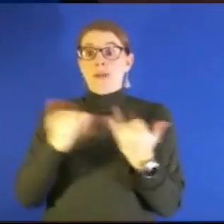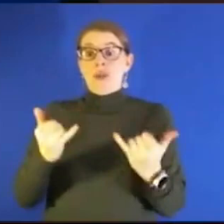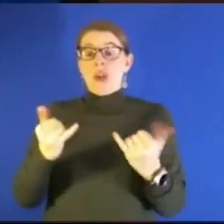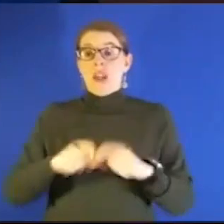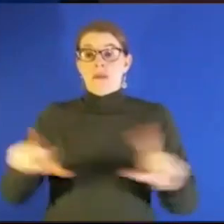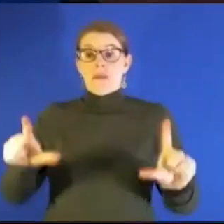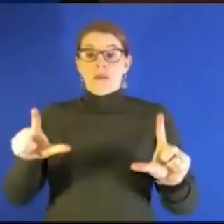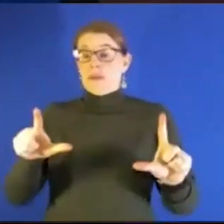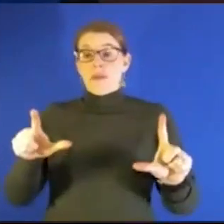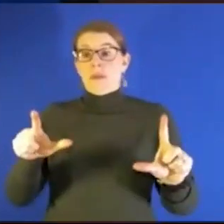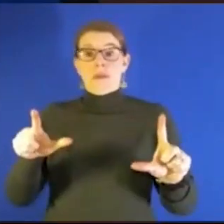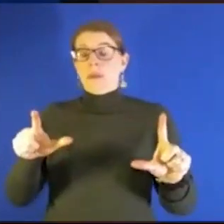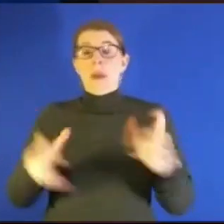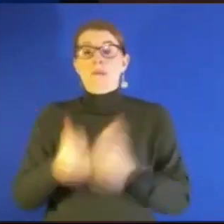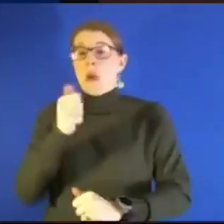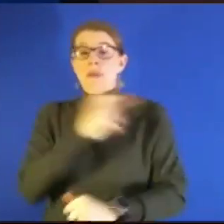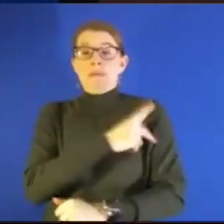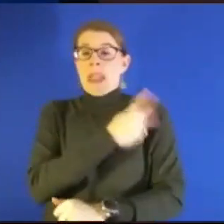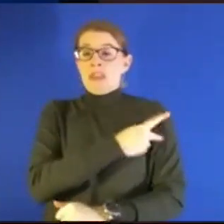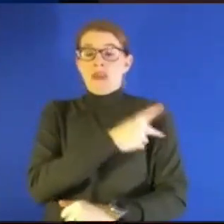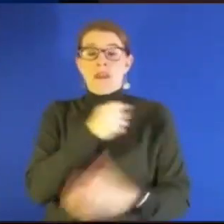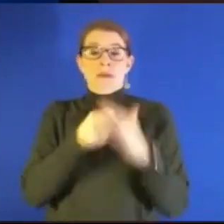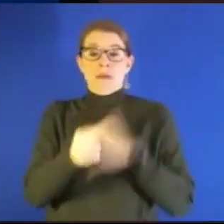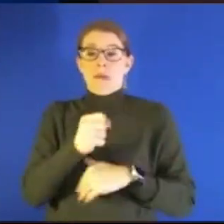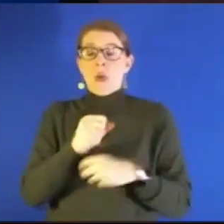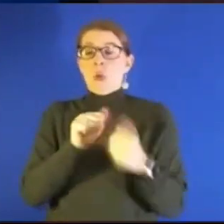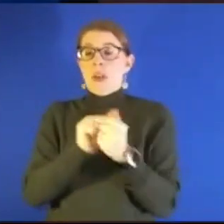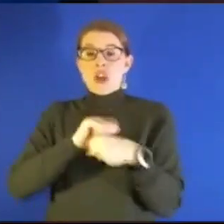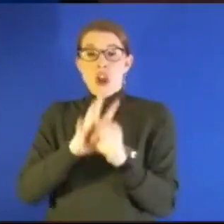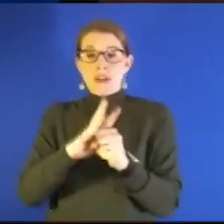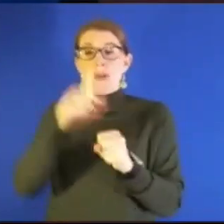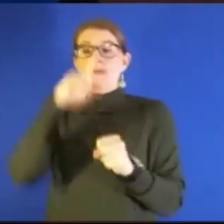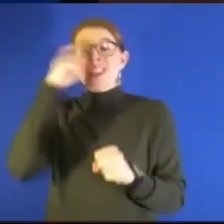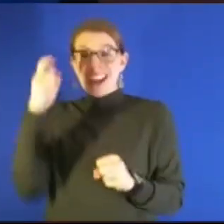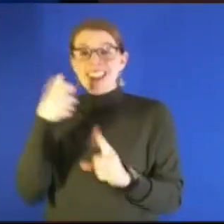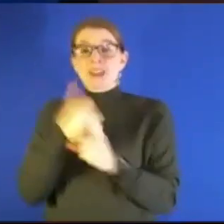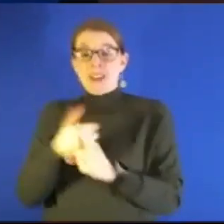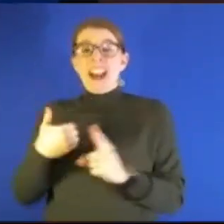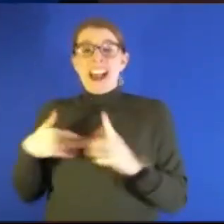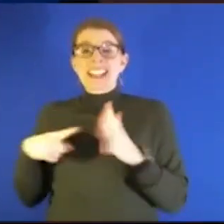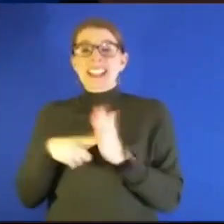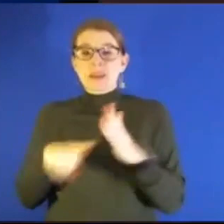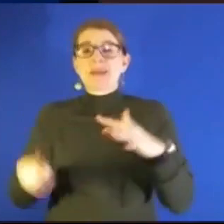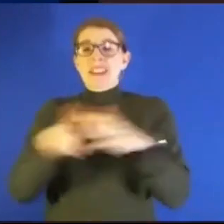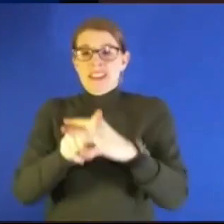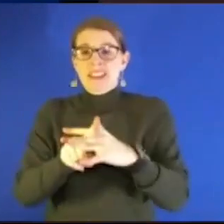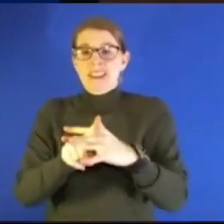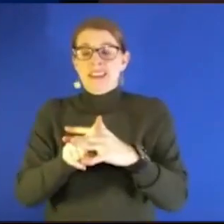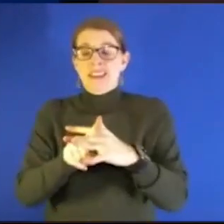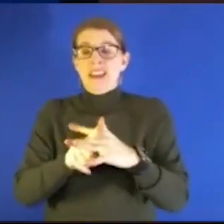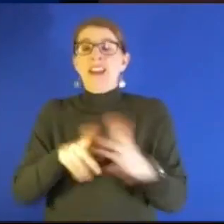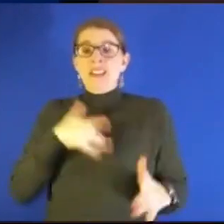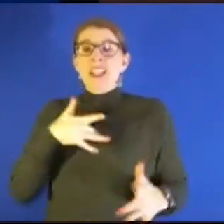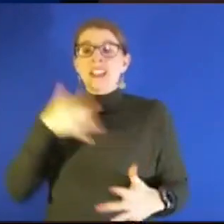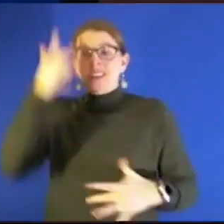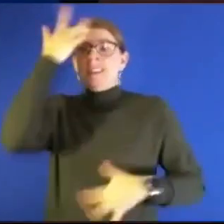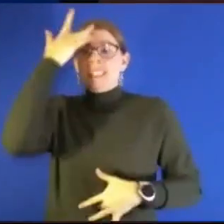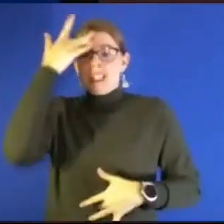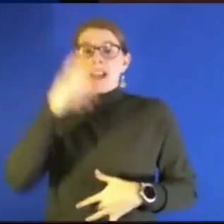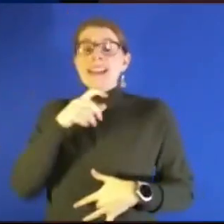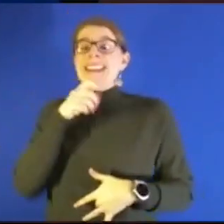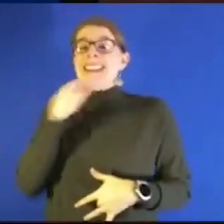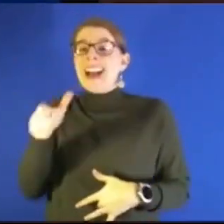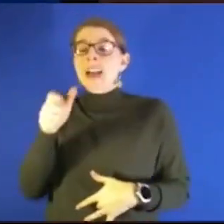overwhelming majority of our patients who are hospitalized with COVID are here because they have COVID, and not because COVID was found